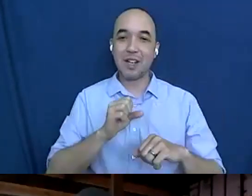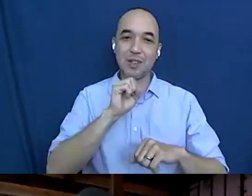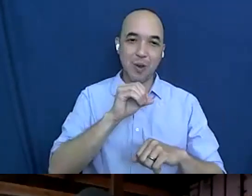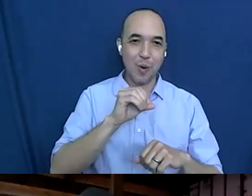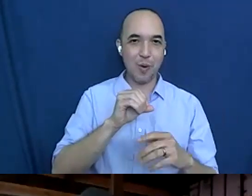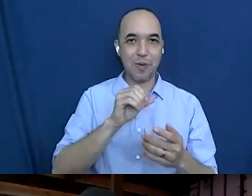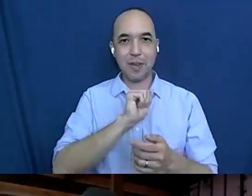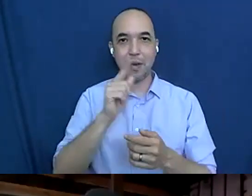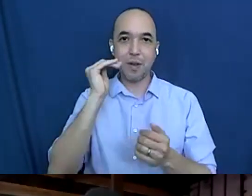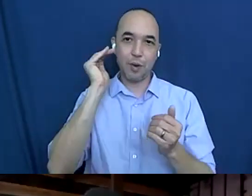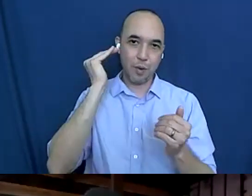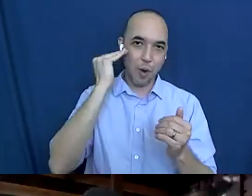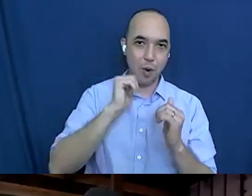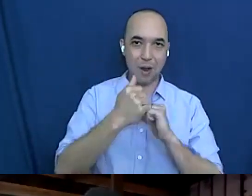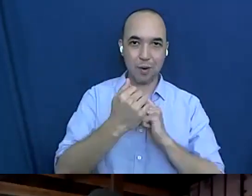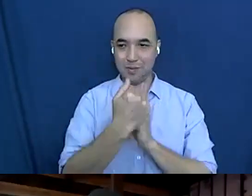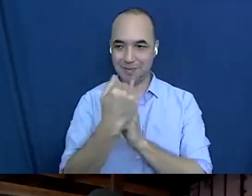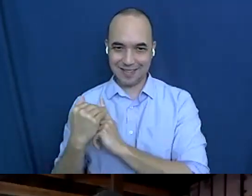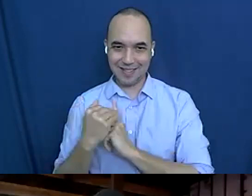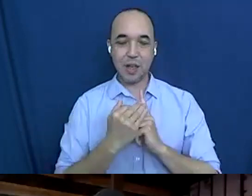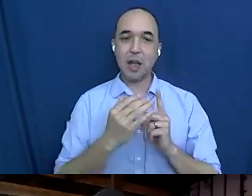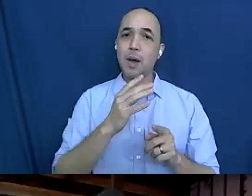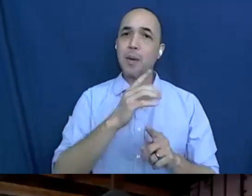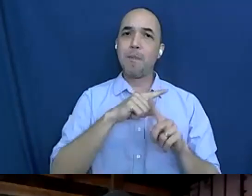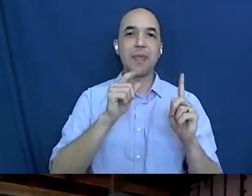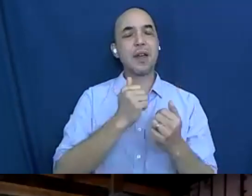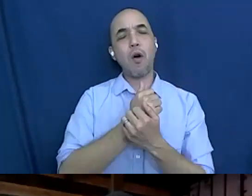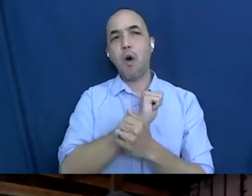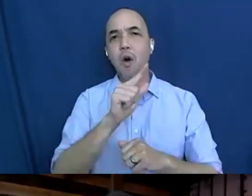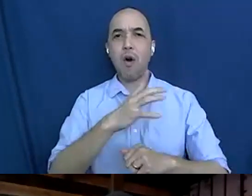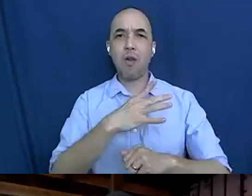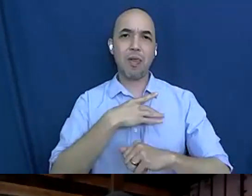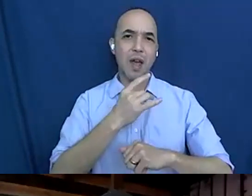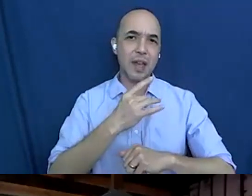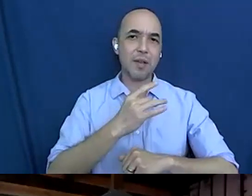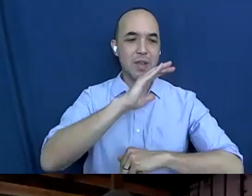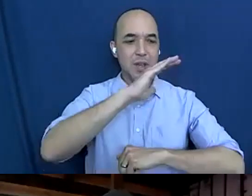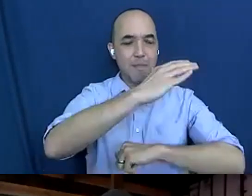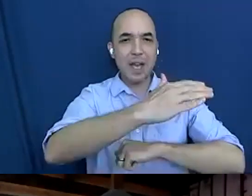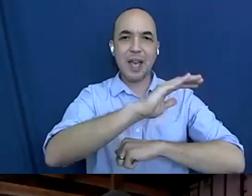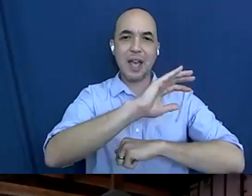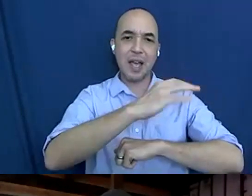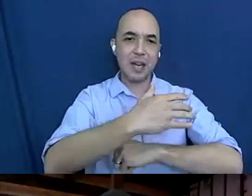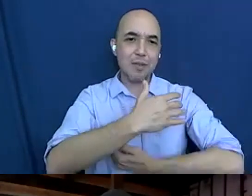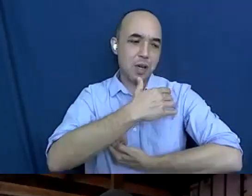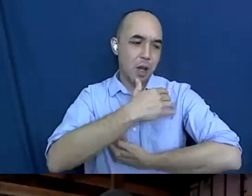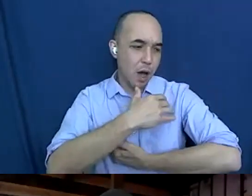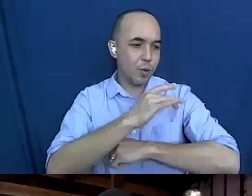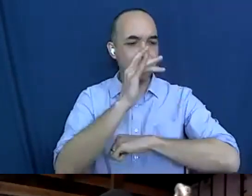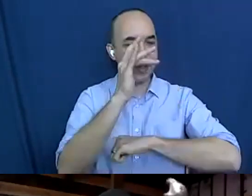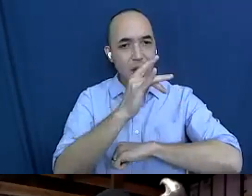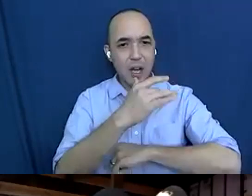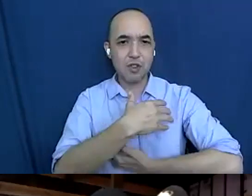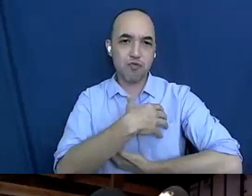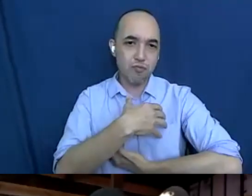all love to be cuddled up with, touched, held, especially once you start doing it and you desensitize them to it, because they